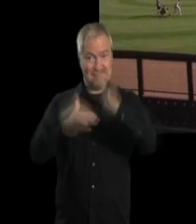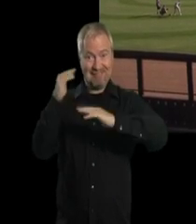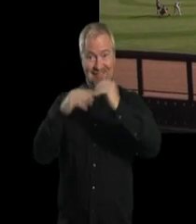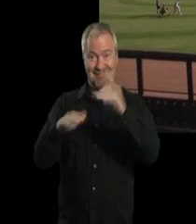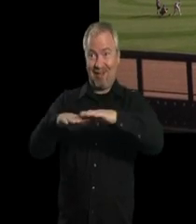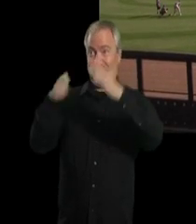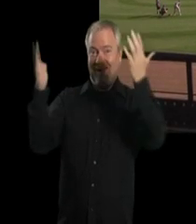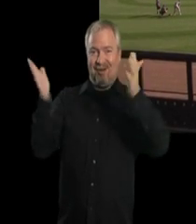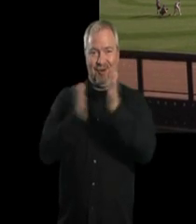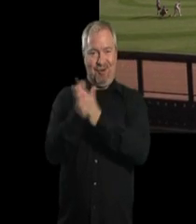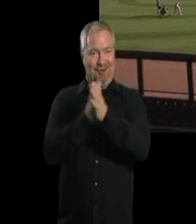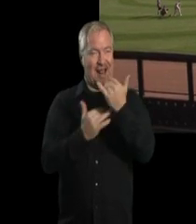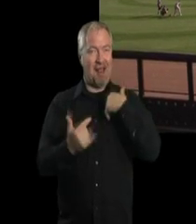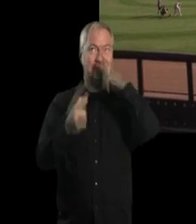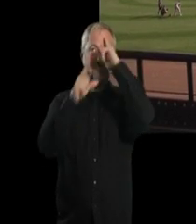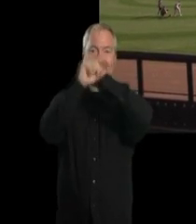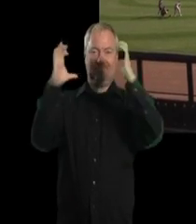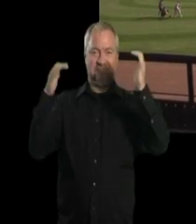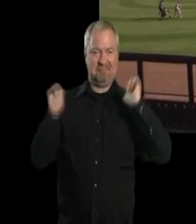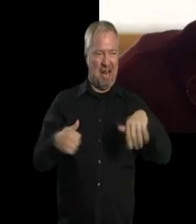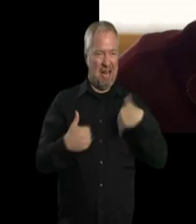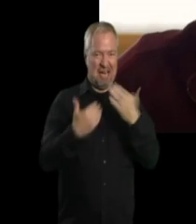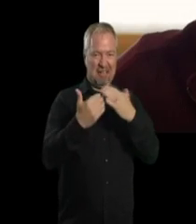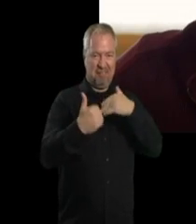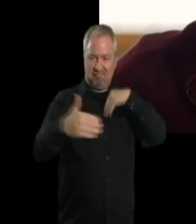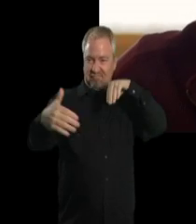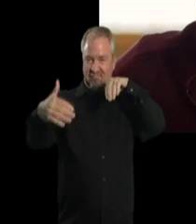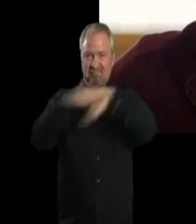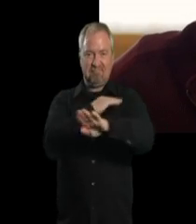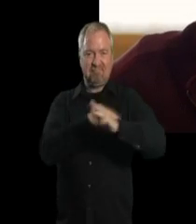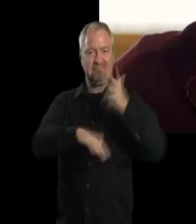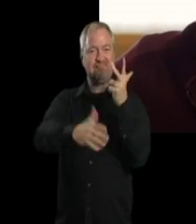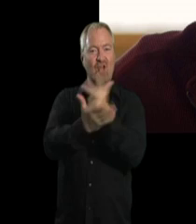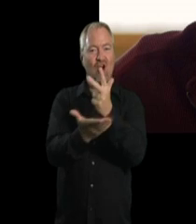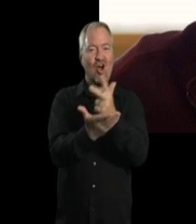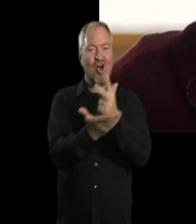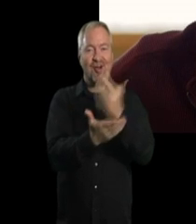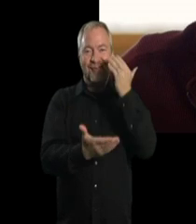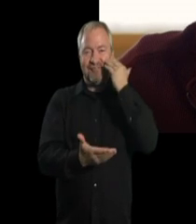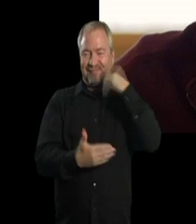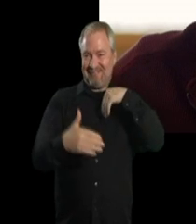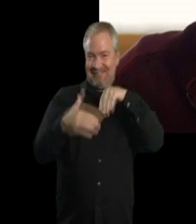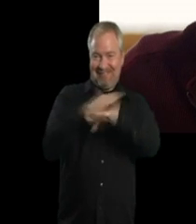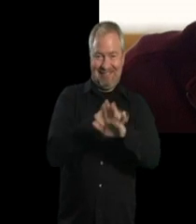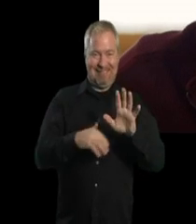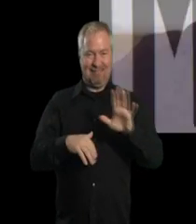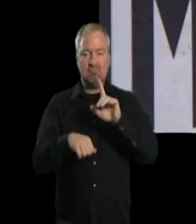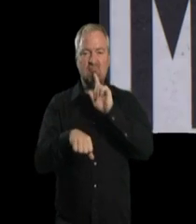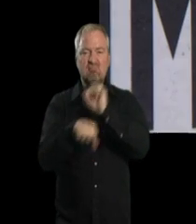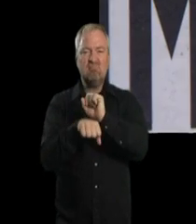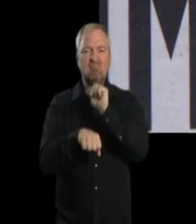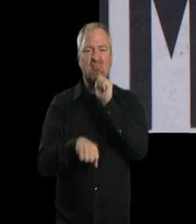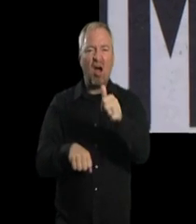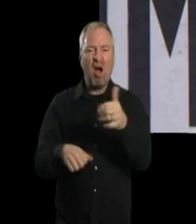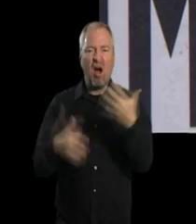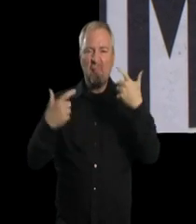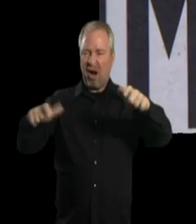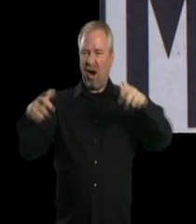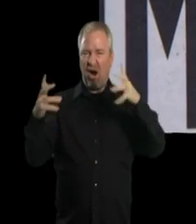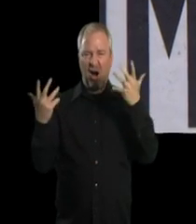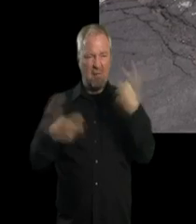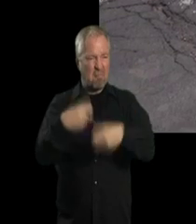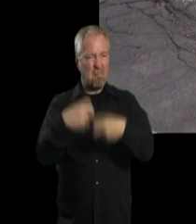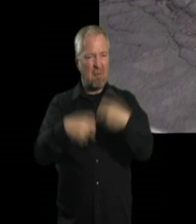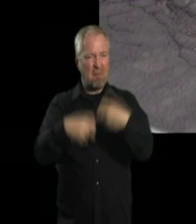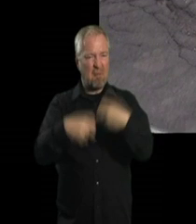Generally, when a new building comes up, I can assume that I will be able to get in. The parking might not be done right, and that's a